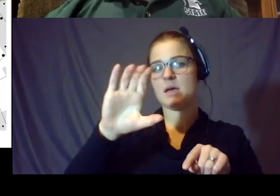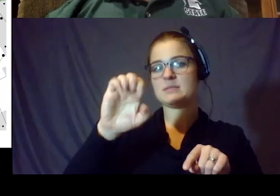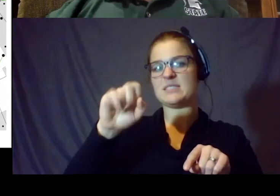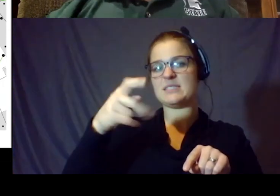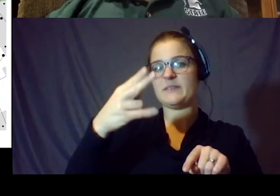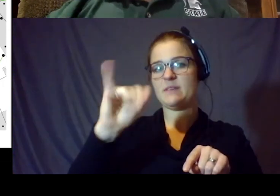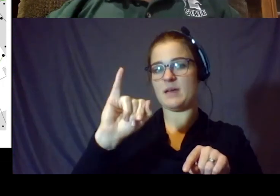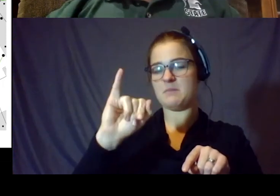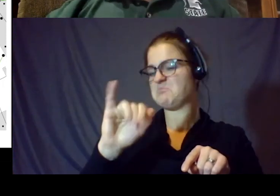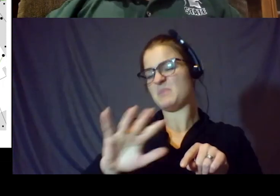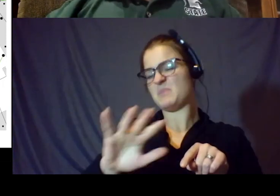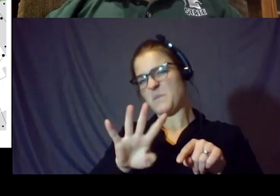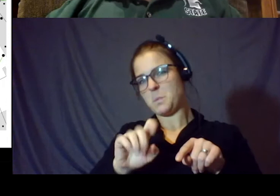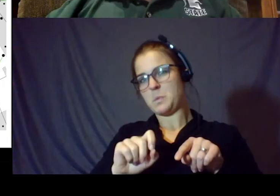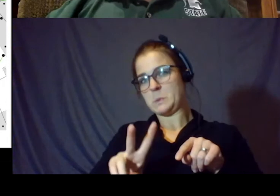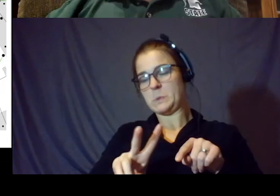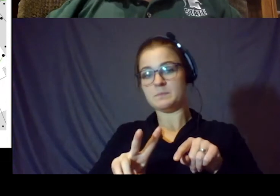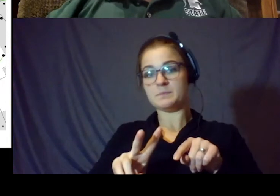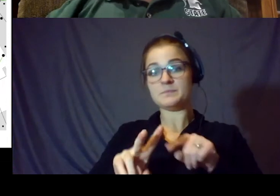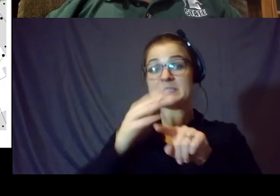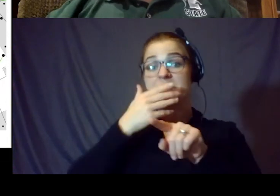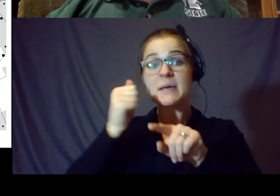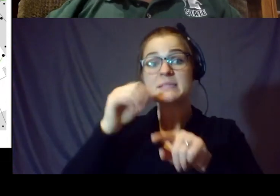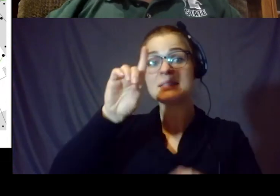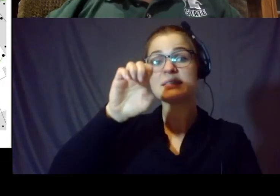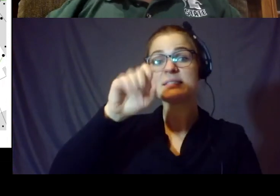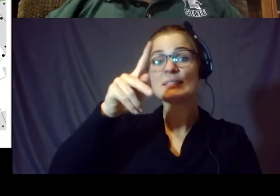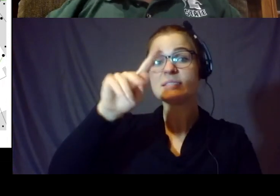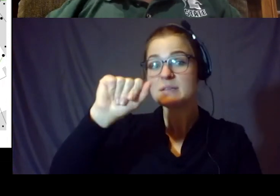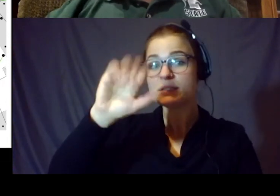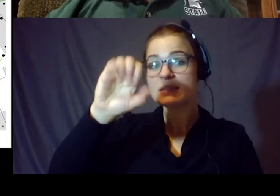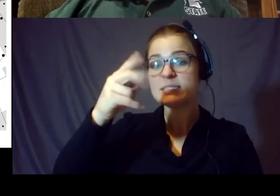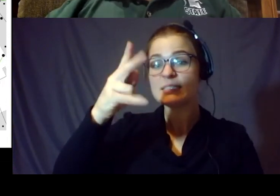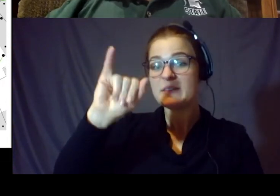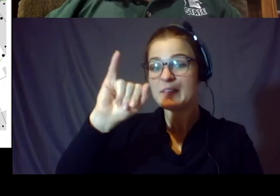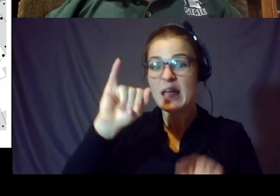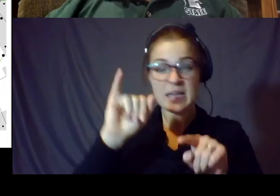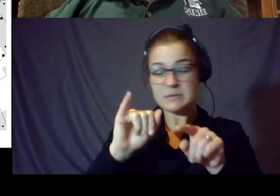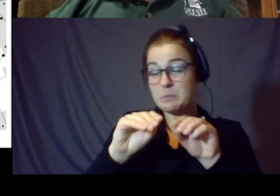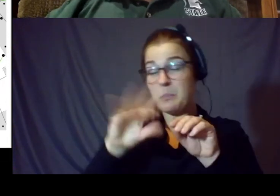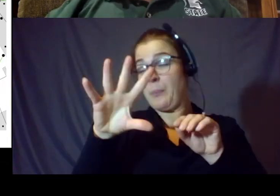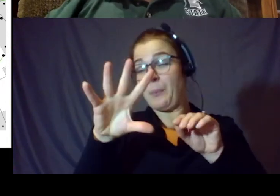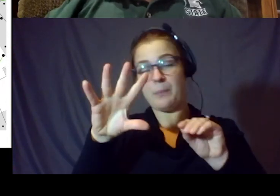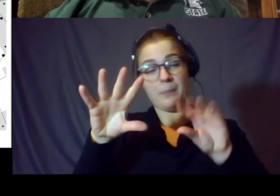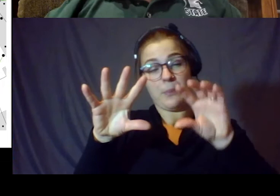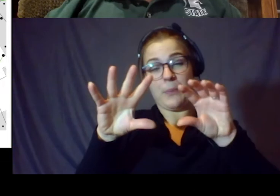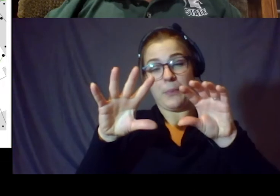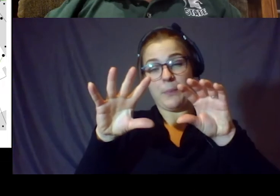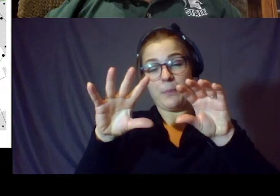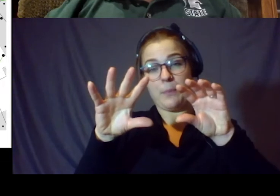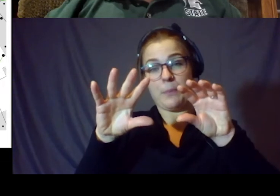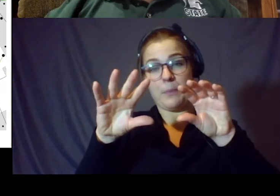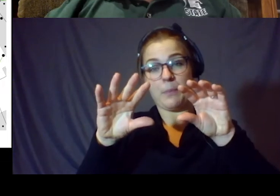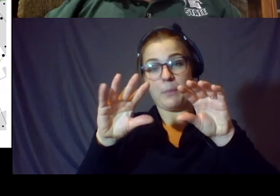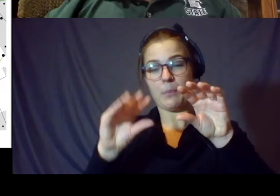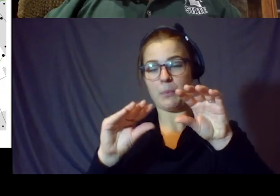little triangle. At its peak, Delta Cephei is just barely brighter than this neighbor. At its trough, it's just barely dimmer than